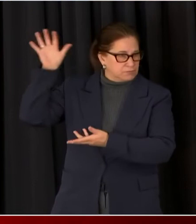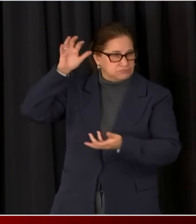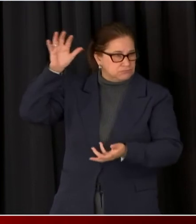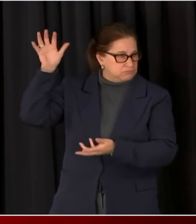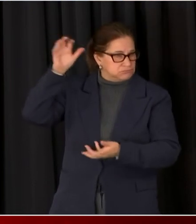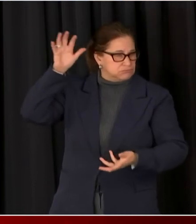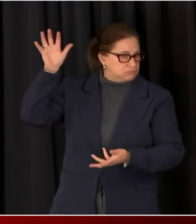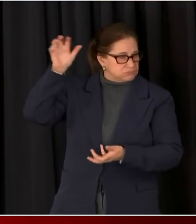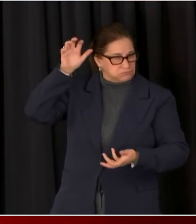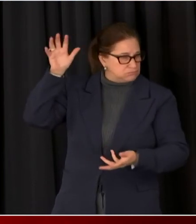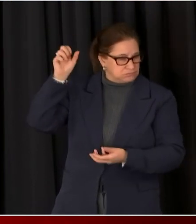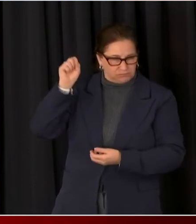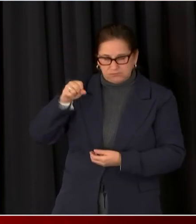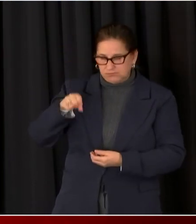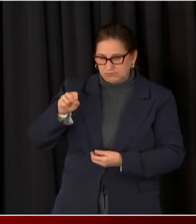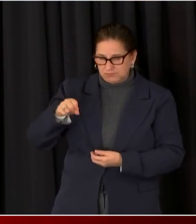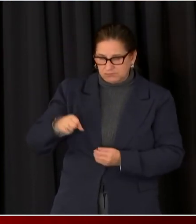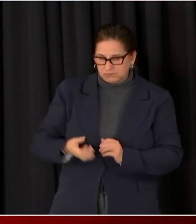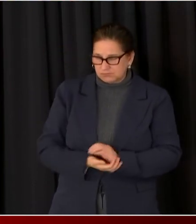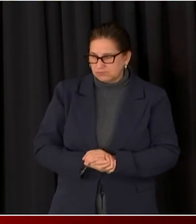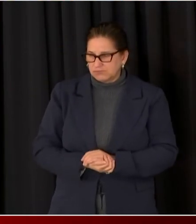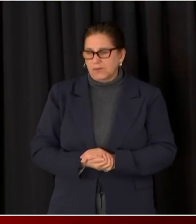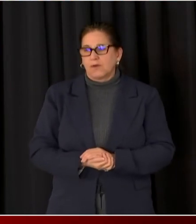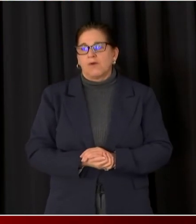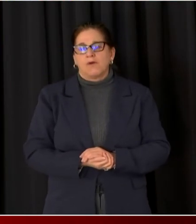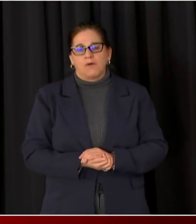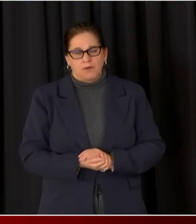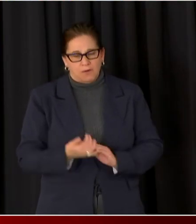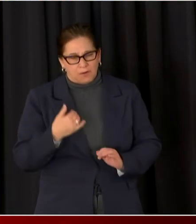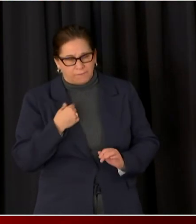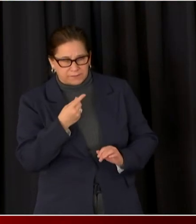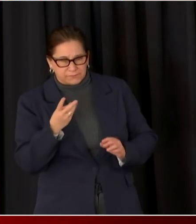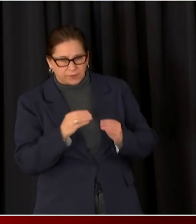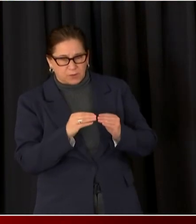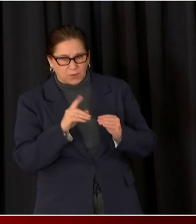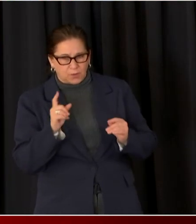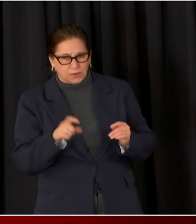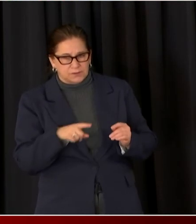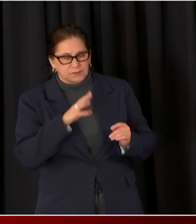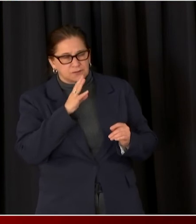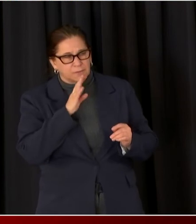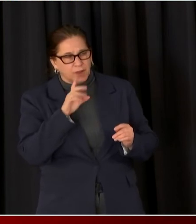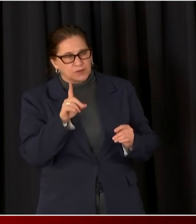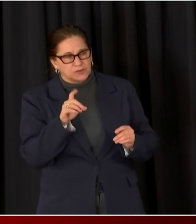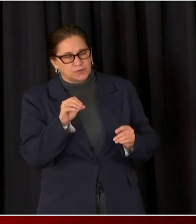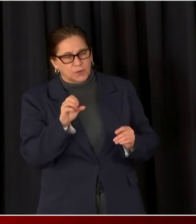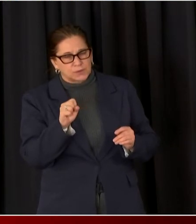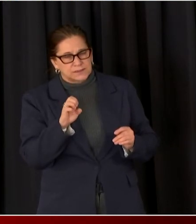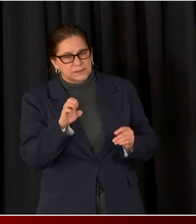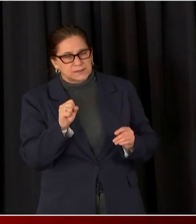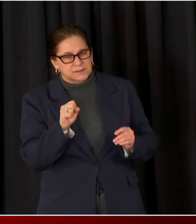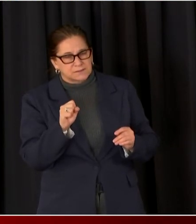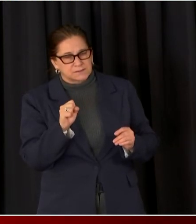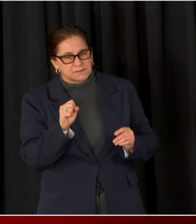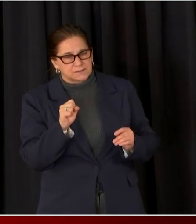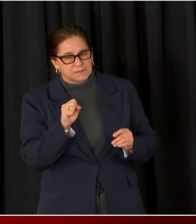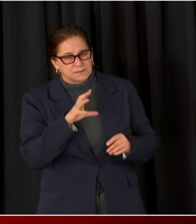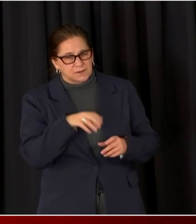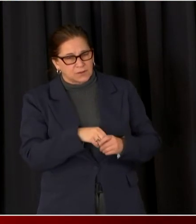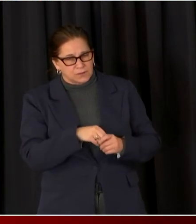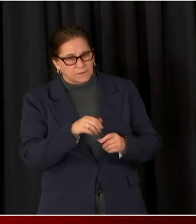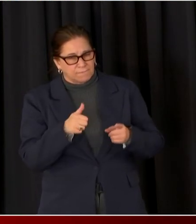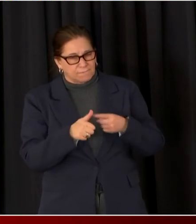Yes. A couple of questions. When you talk about doses, are you including the first shot, because they have to get